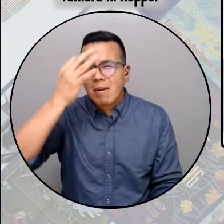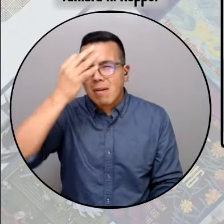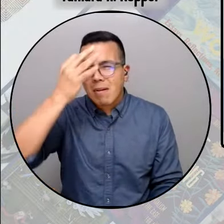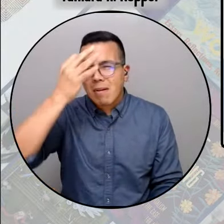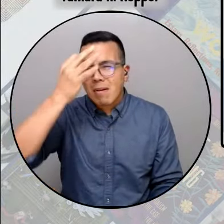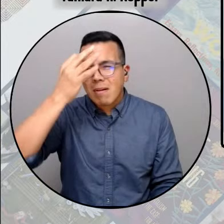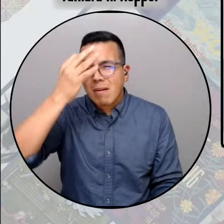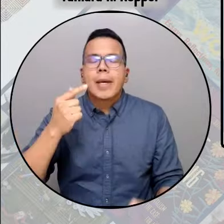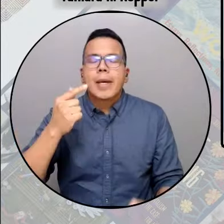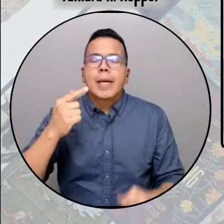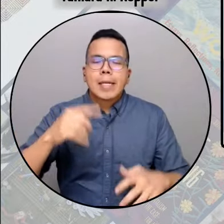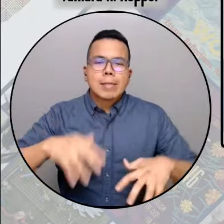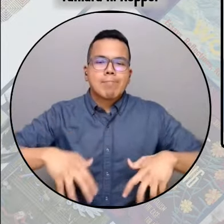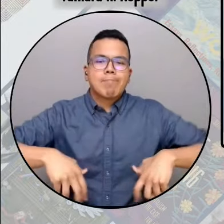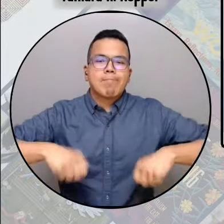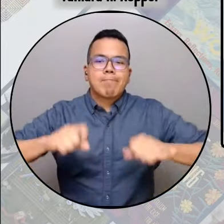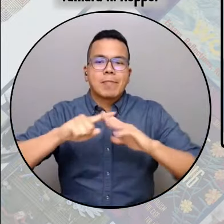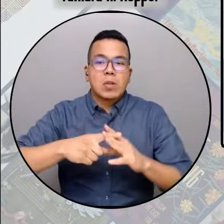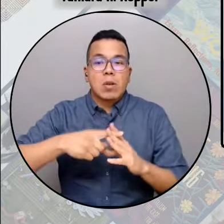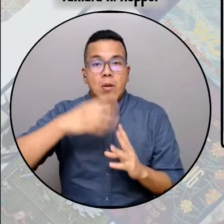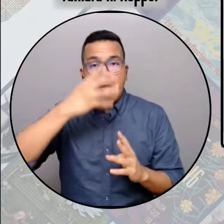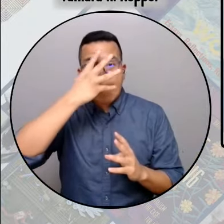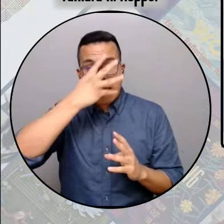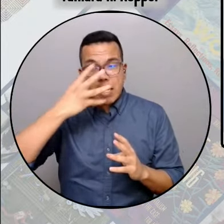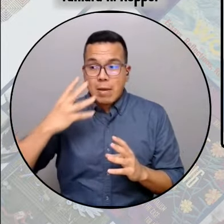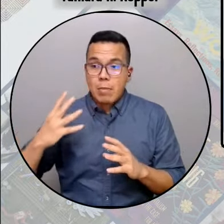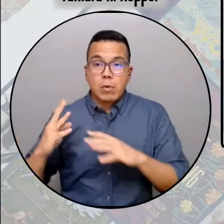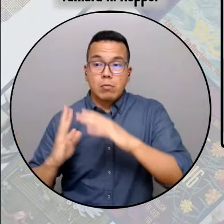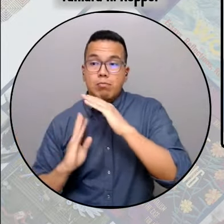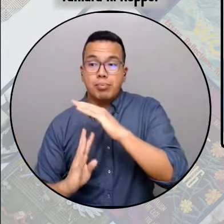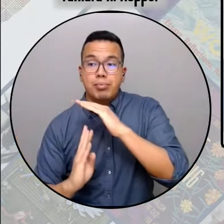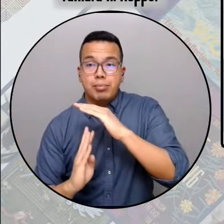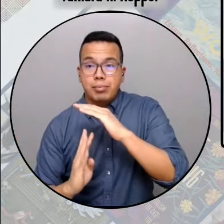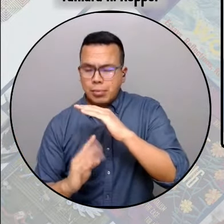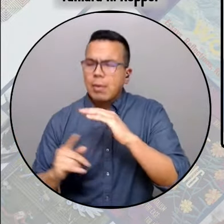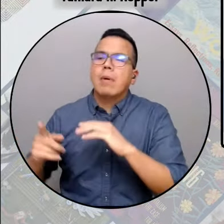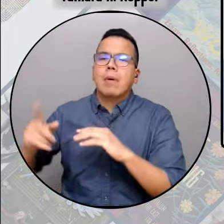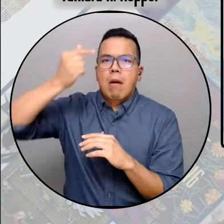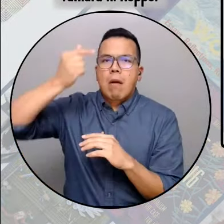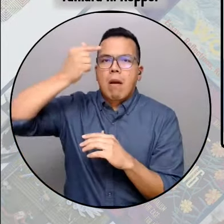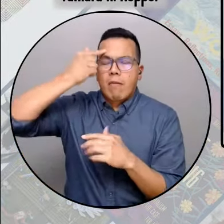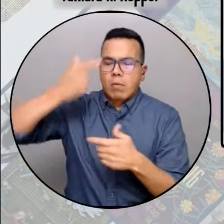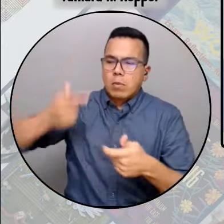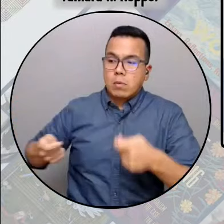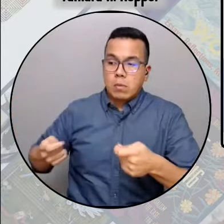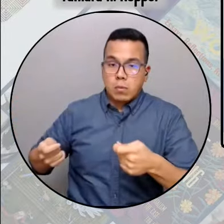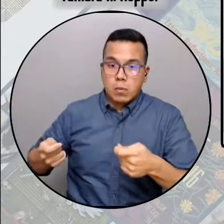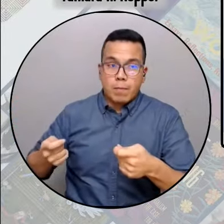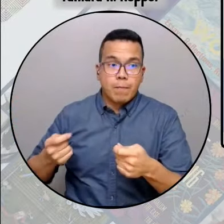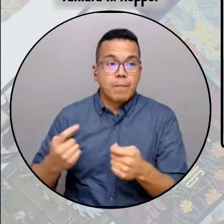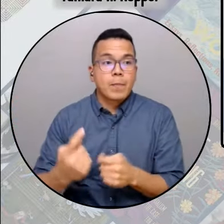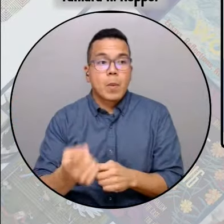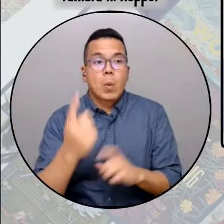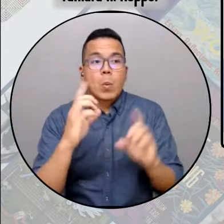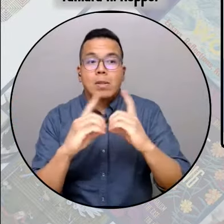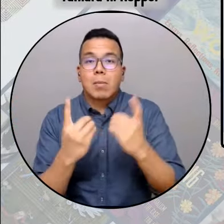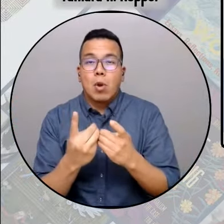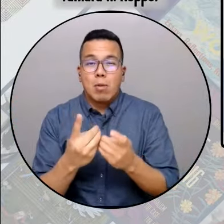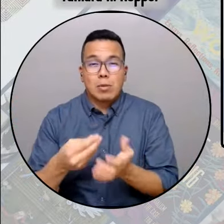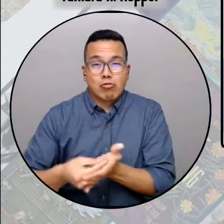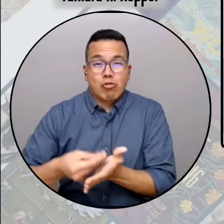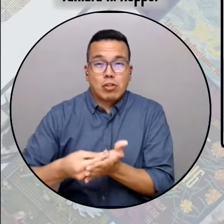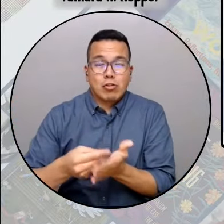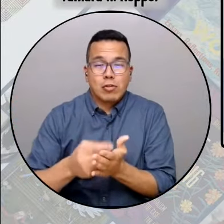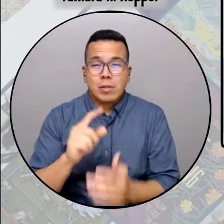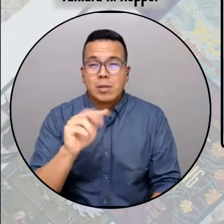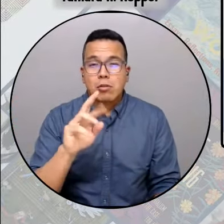starts to kind of control immigrant admissions at the federal level. And so you have the Department of Treasury was the